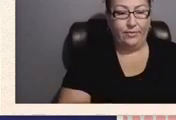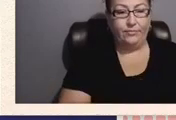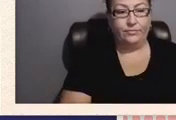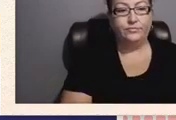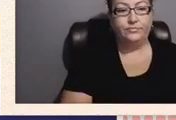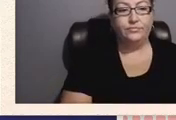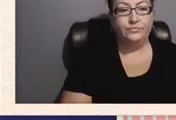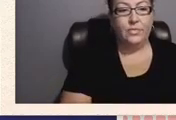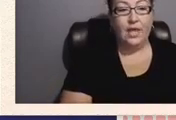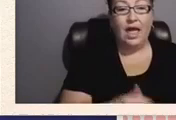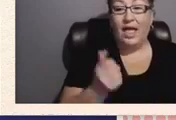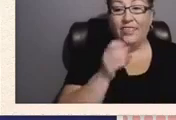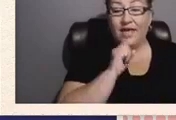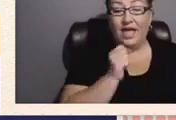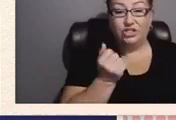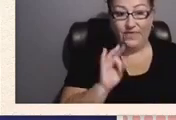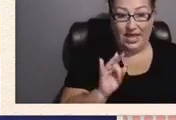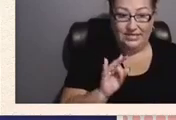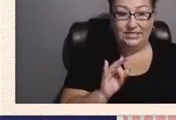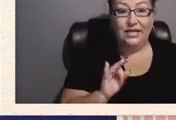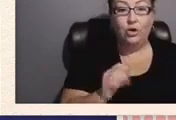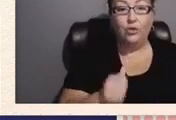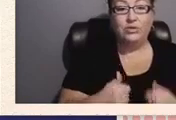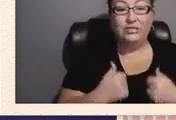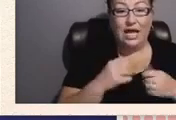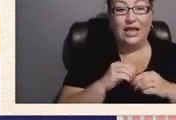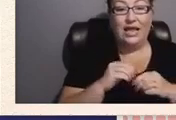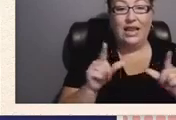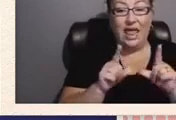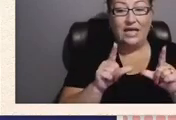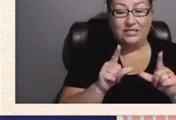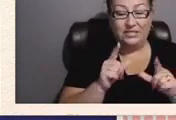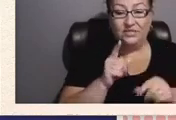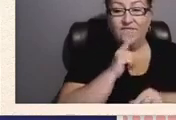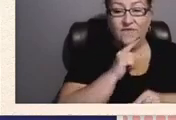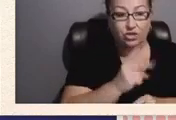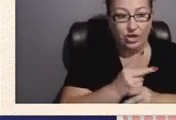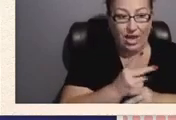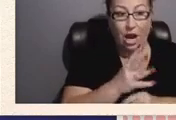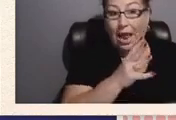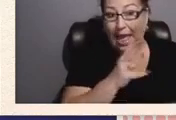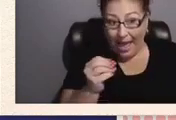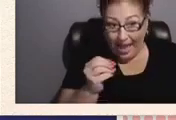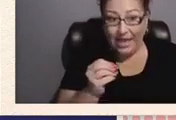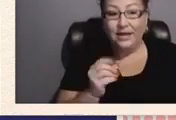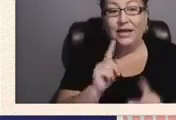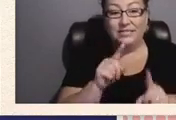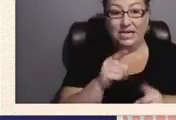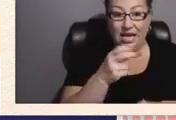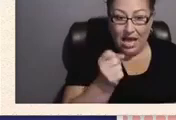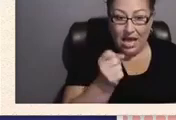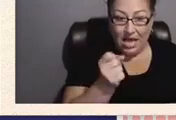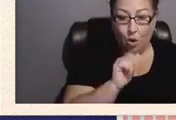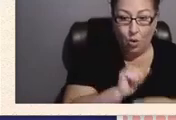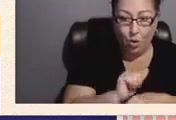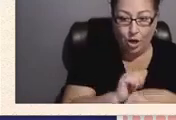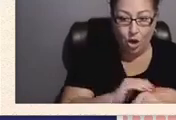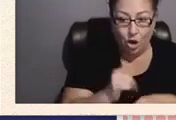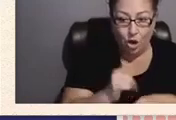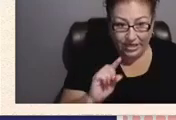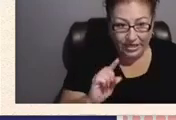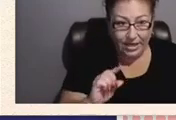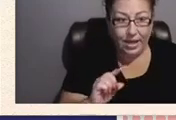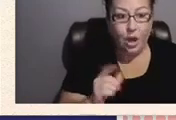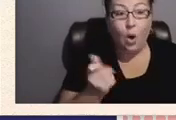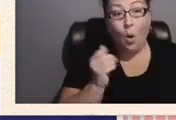At the age of 18, residing in licensed foster care and attending high school or working on a GED,